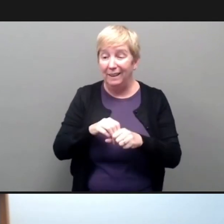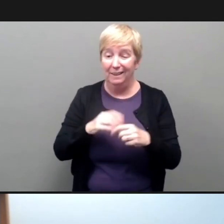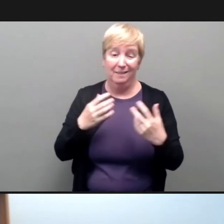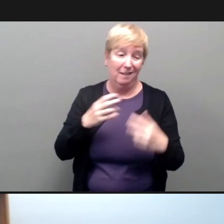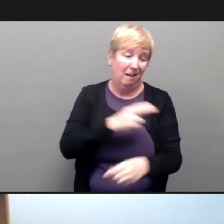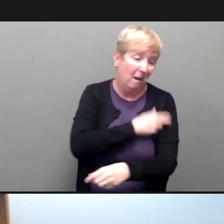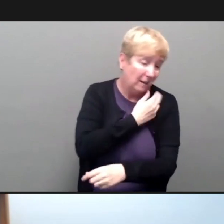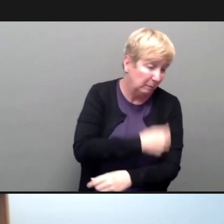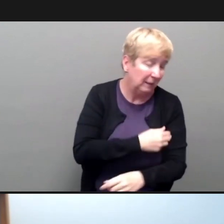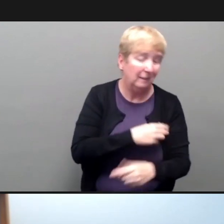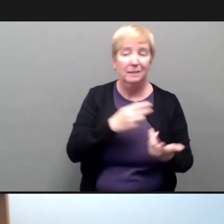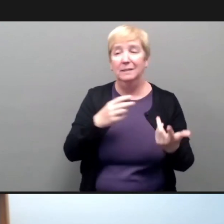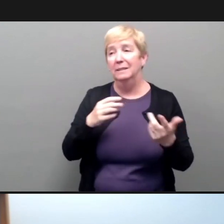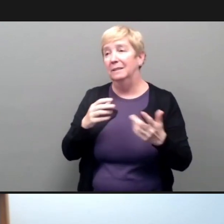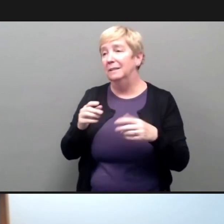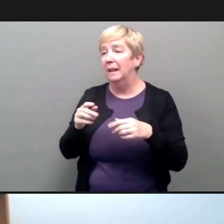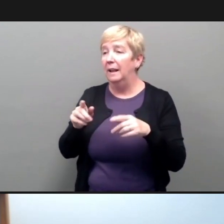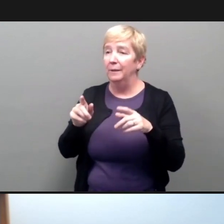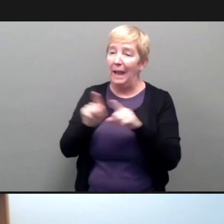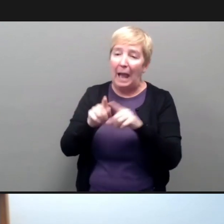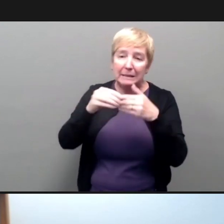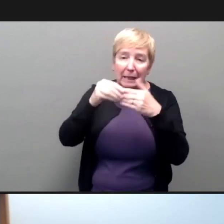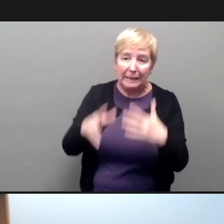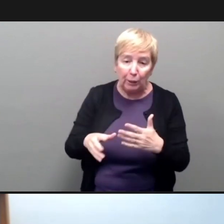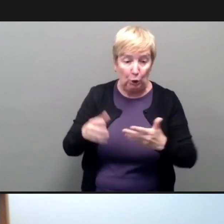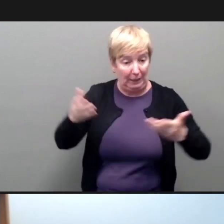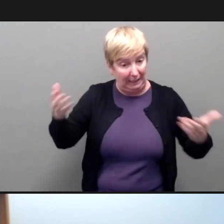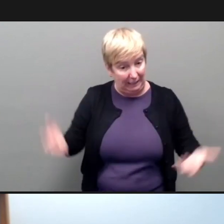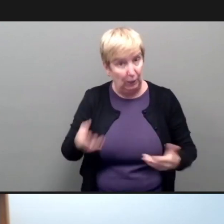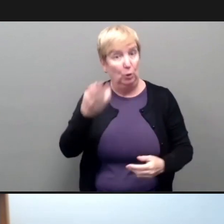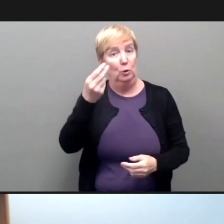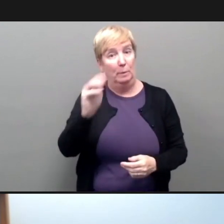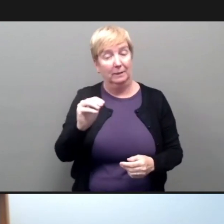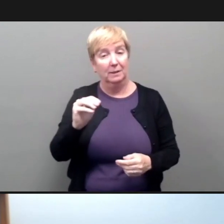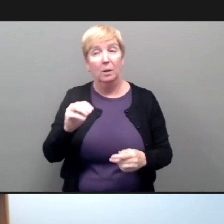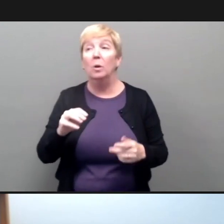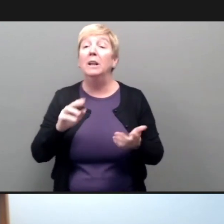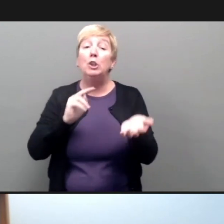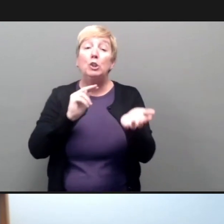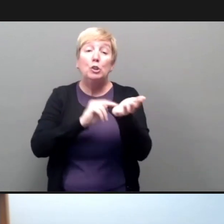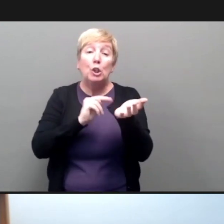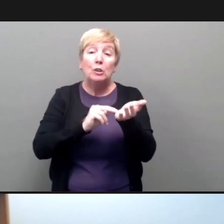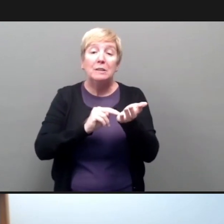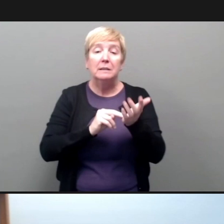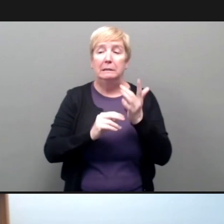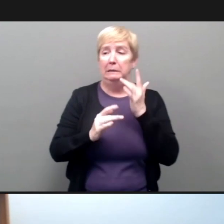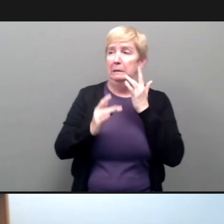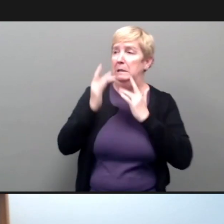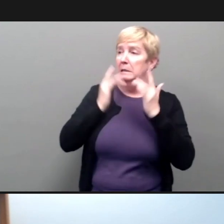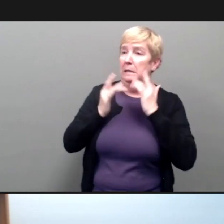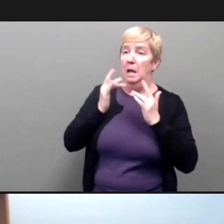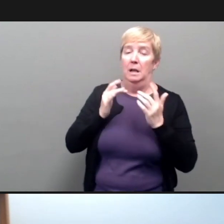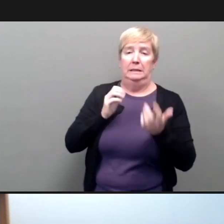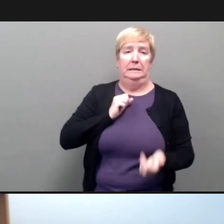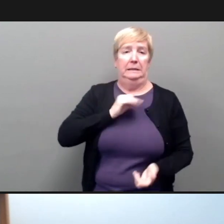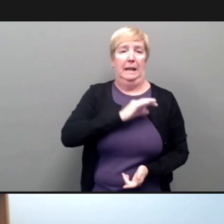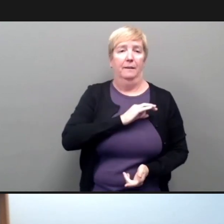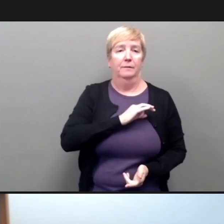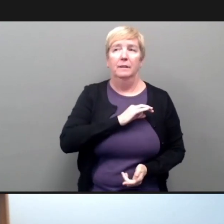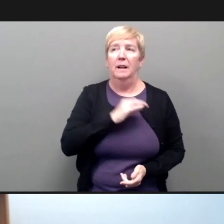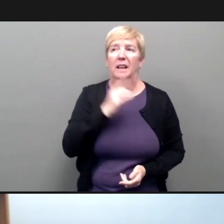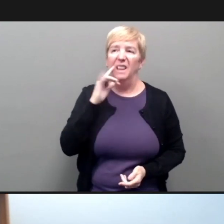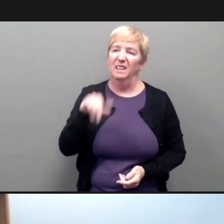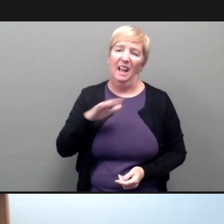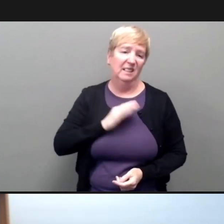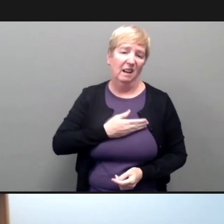nurse staffing, at least if you work in New Mexico, nurse staffing is like generally one of your top